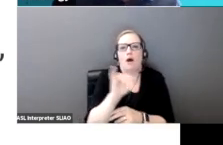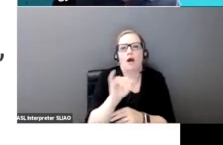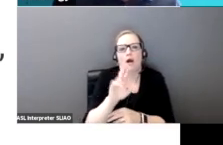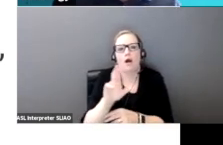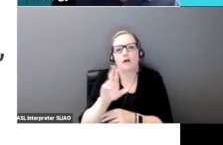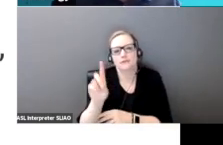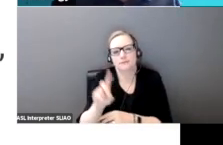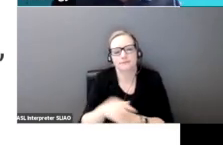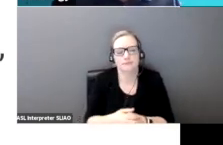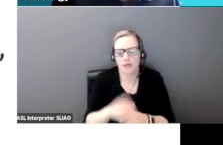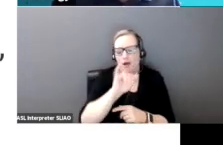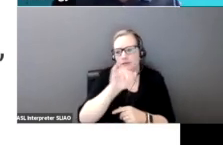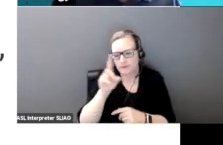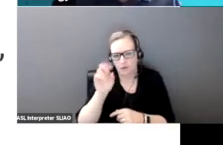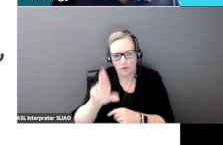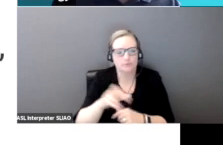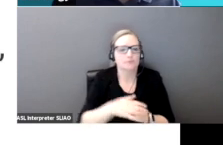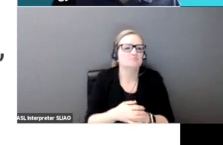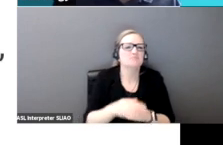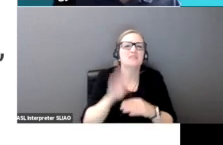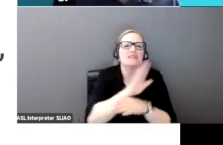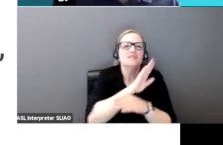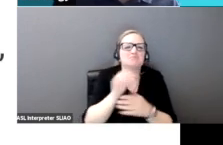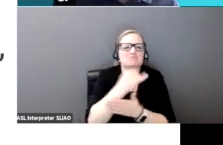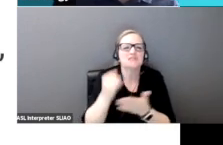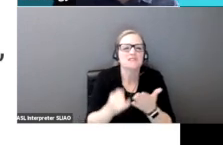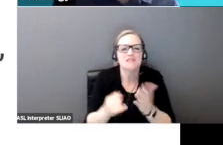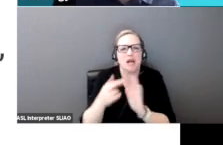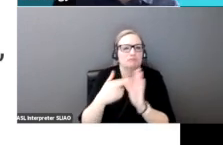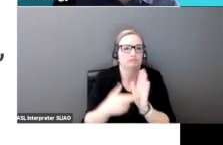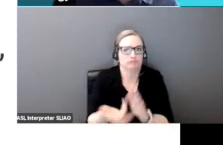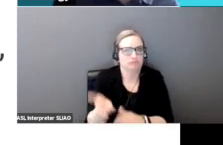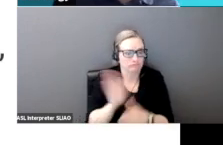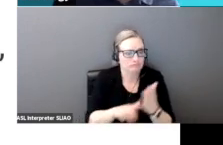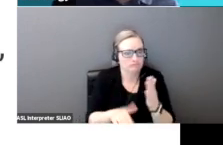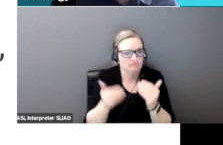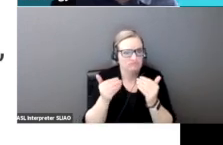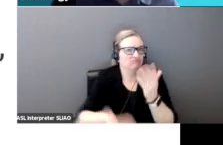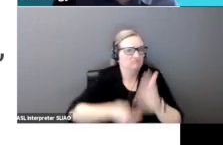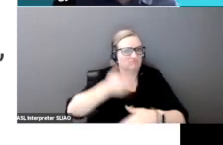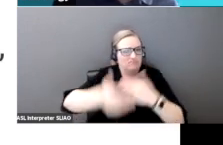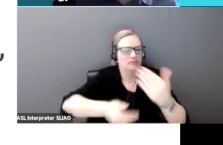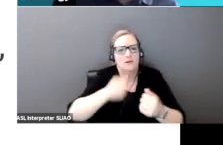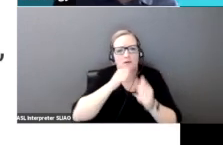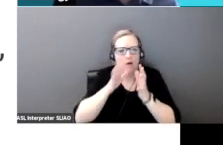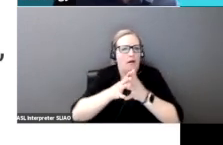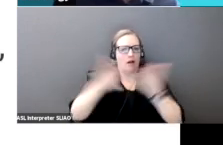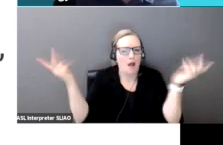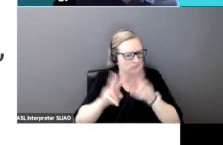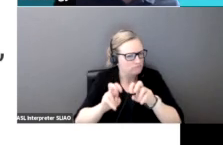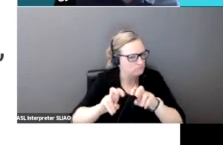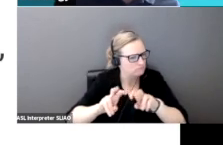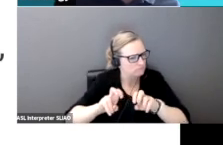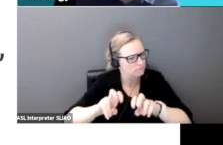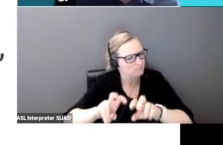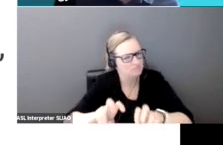And industrial design registrations are actually fairly inexpensive to do, and there's not a lot of examination that goes on with them. They're